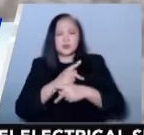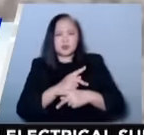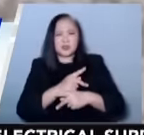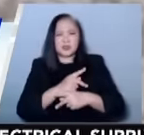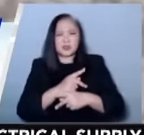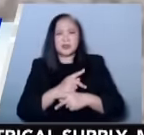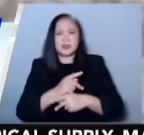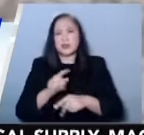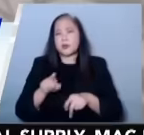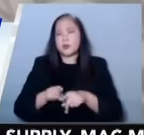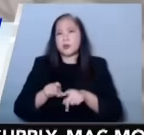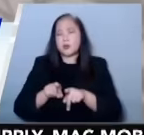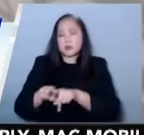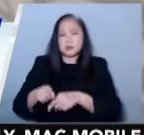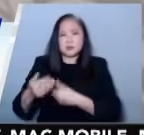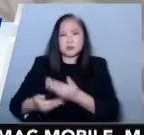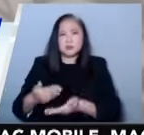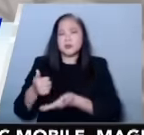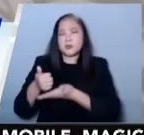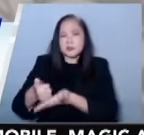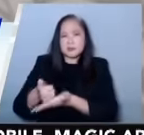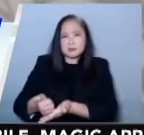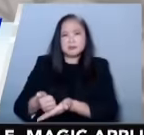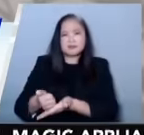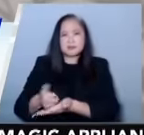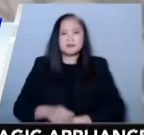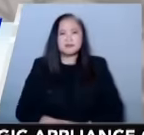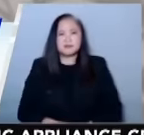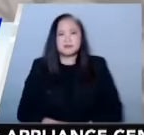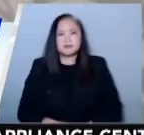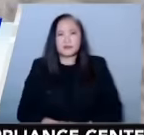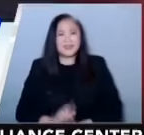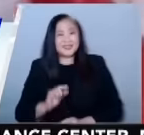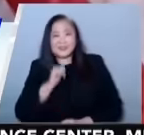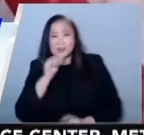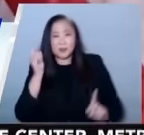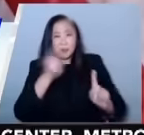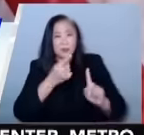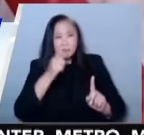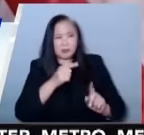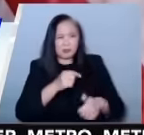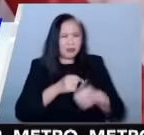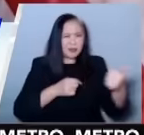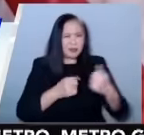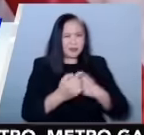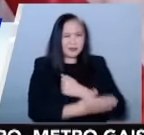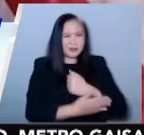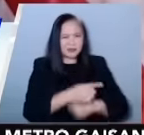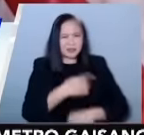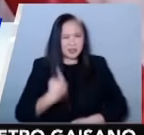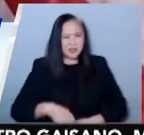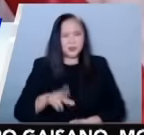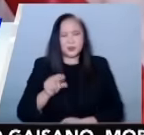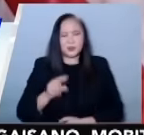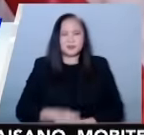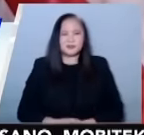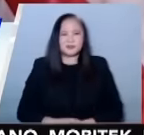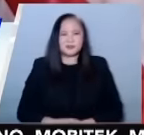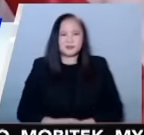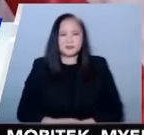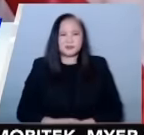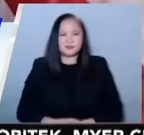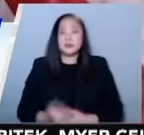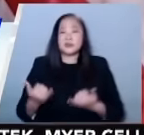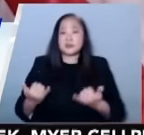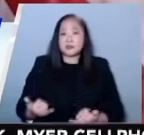on humanitarian issues. They are not aimed at any third country. We're constantly expanding this partnership to meet